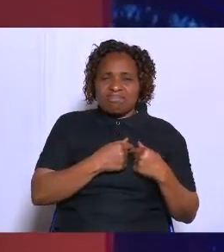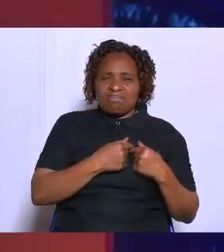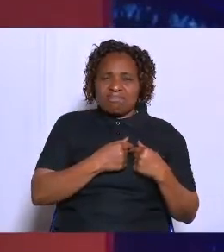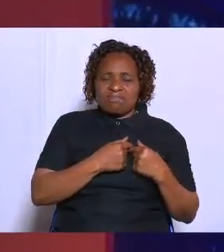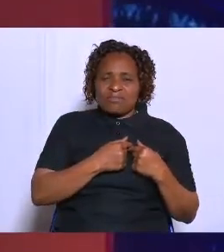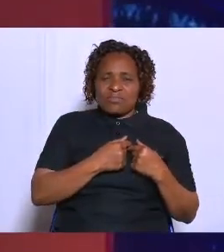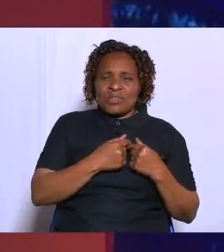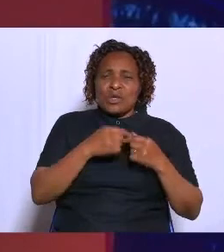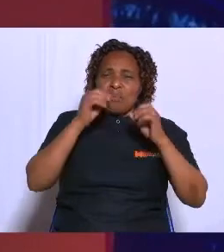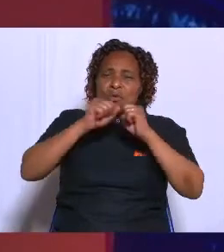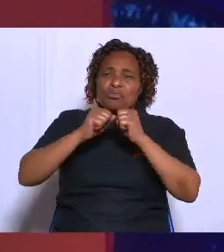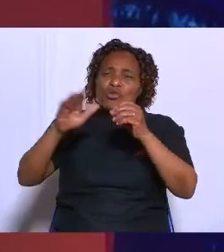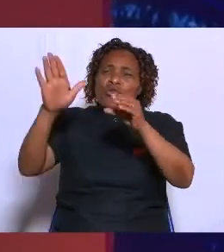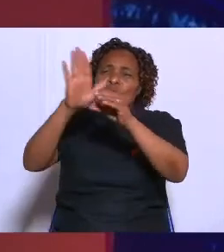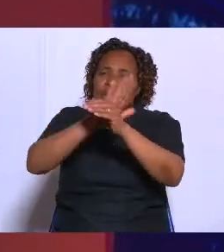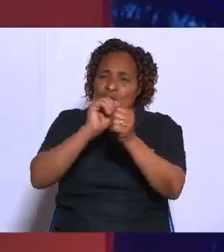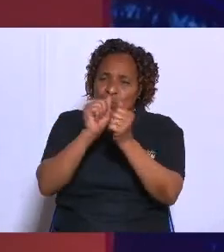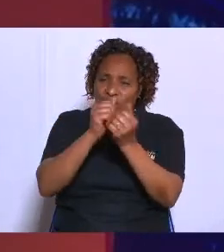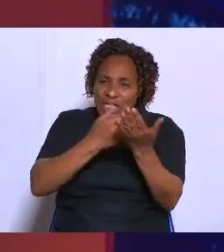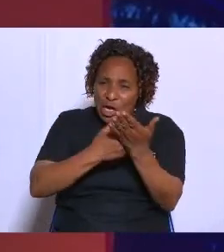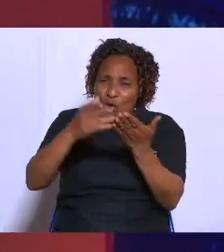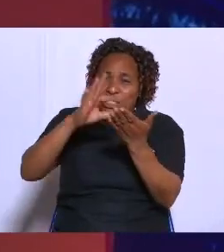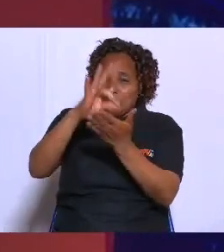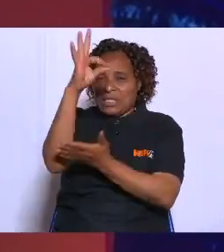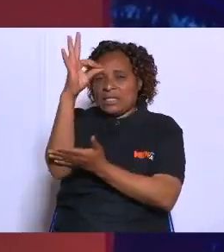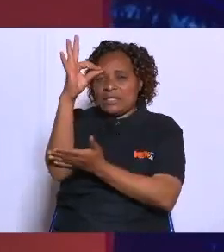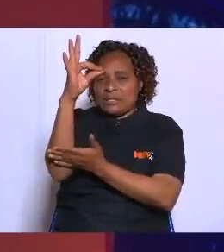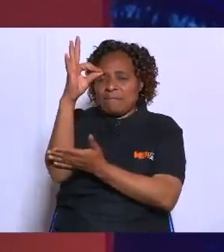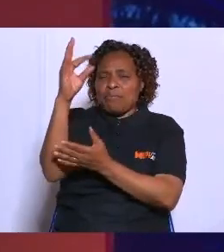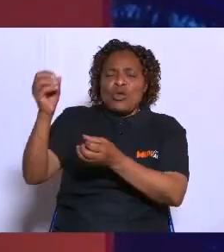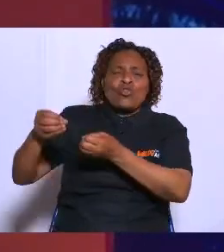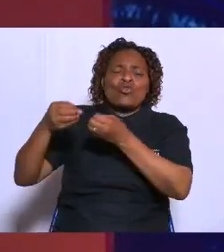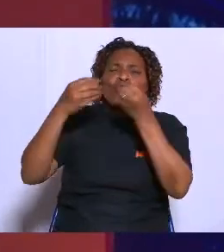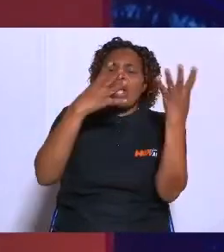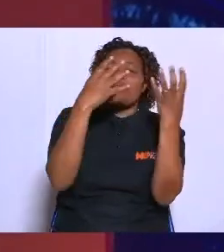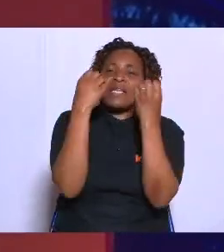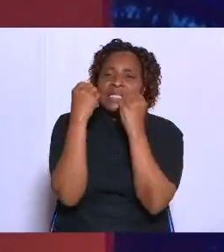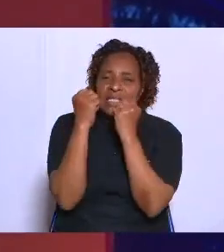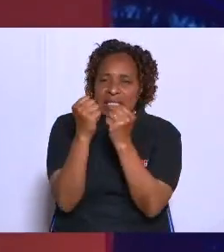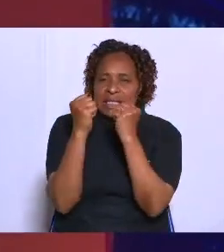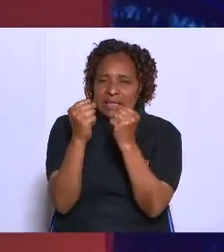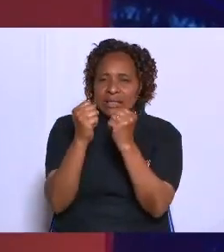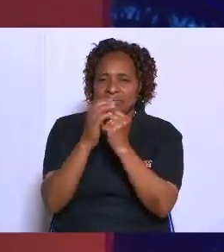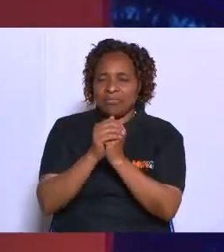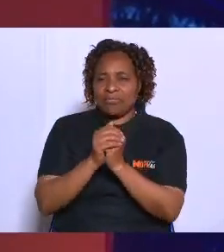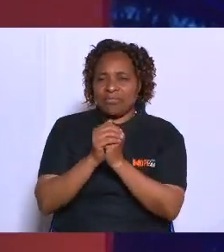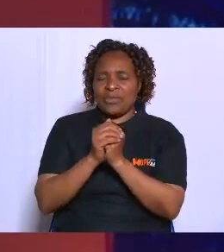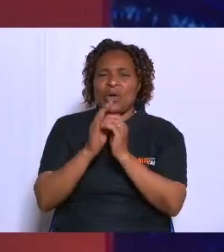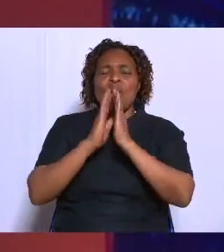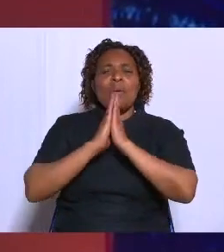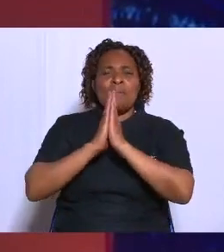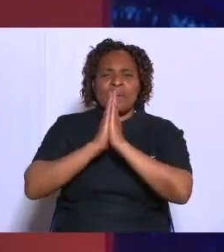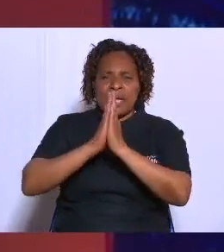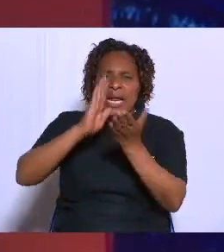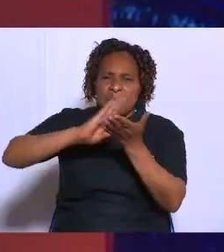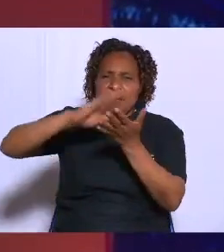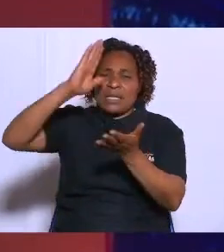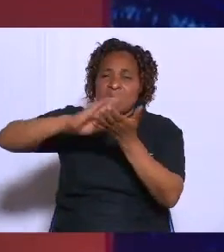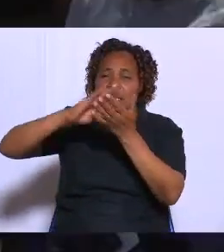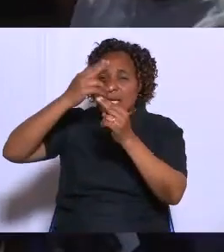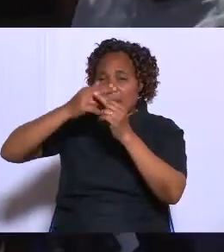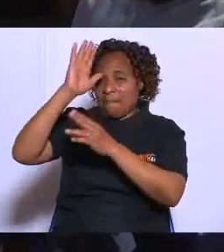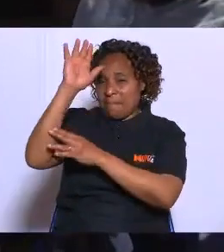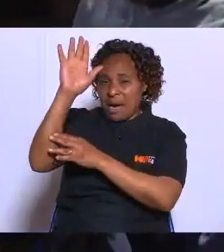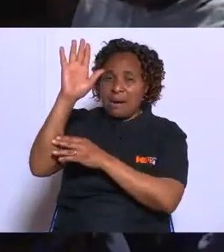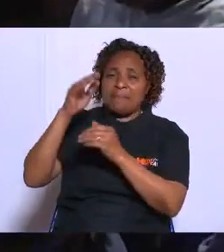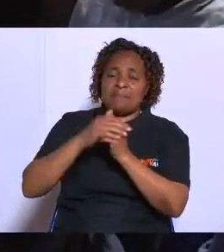fill them with your spirits to give them strength we praise your name